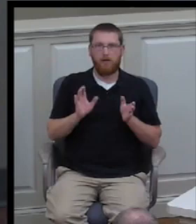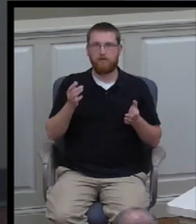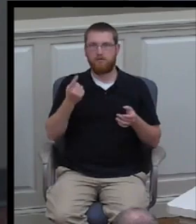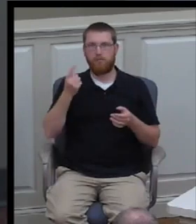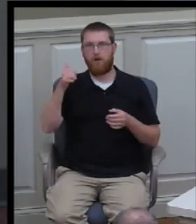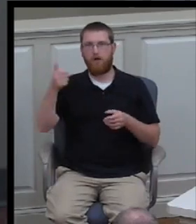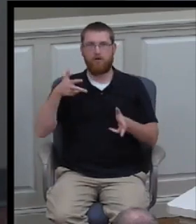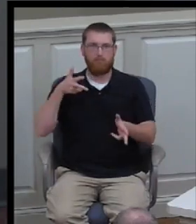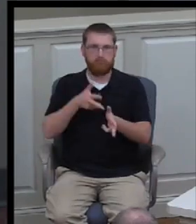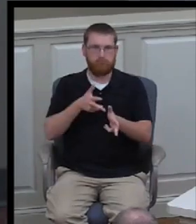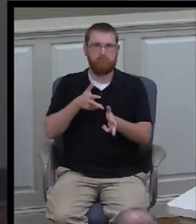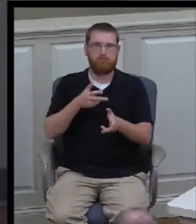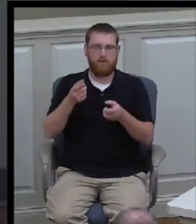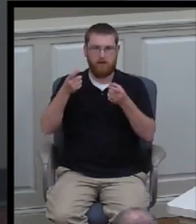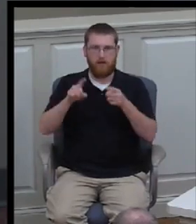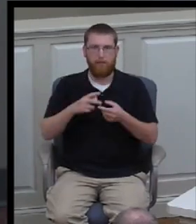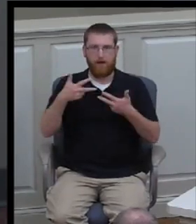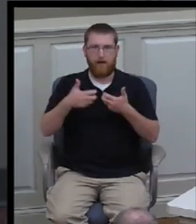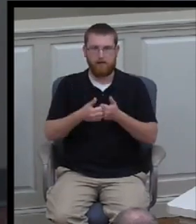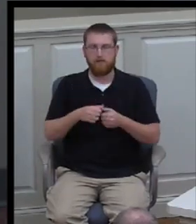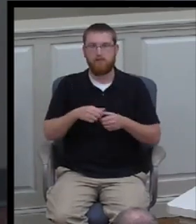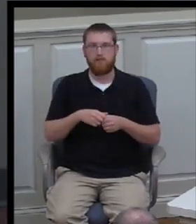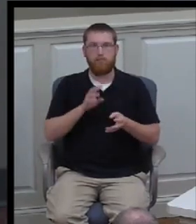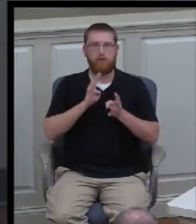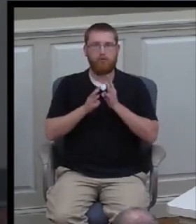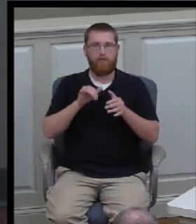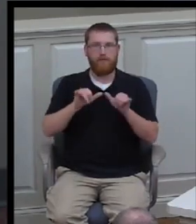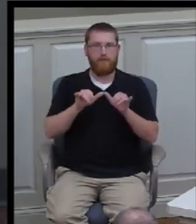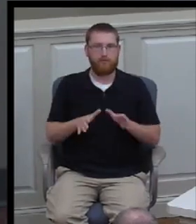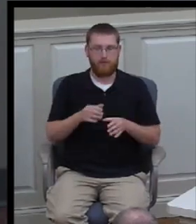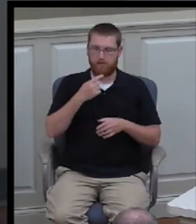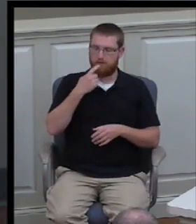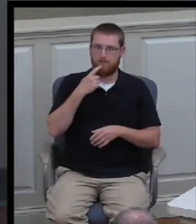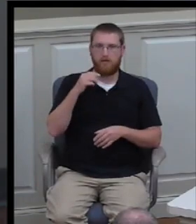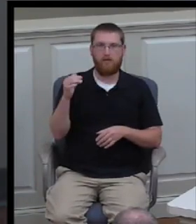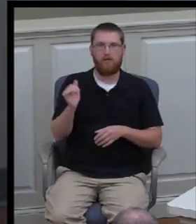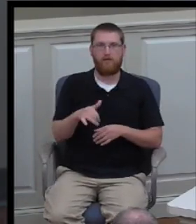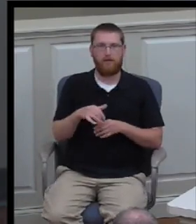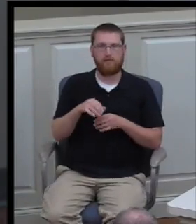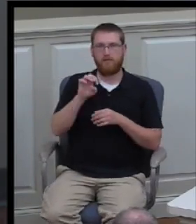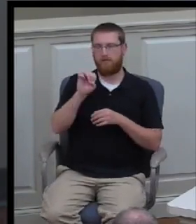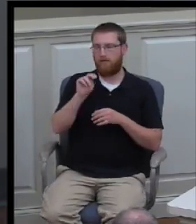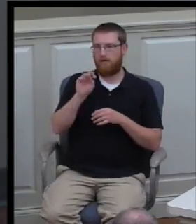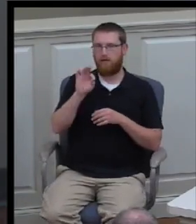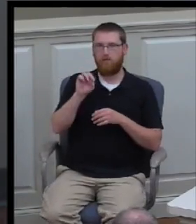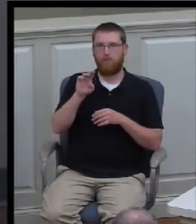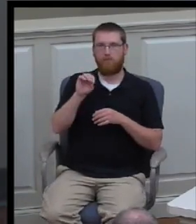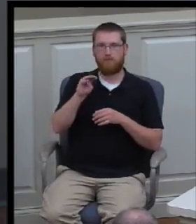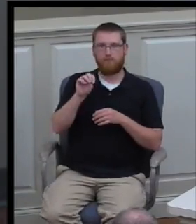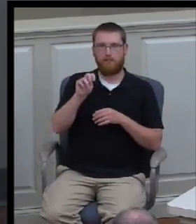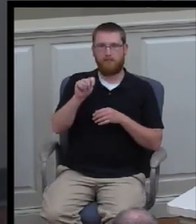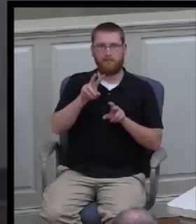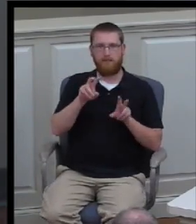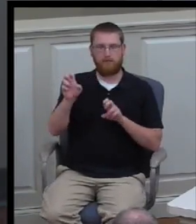someone possibly rear-ending another car. But the traffic engineer said, that those are enforcement issues,